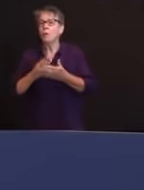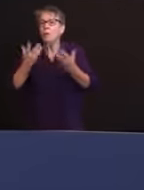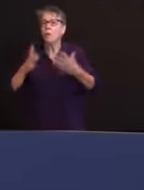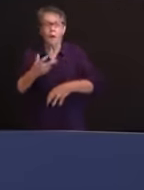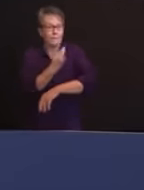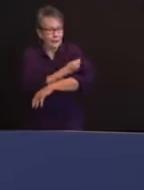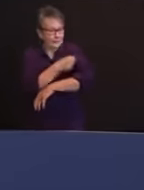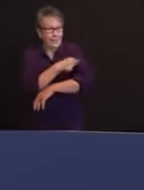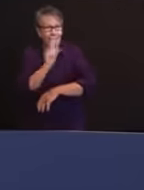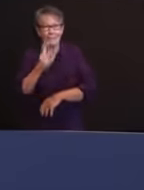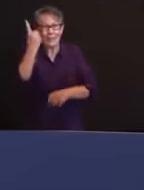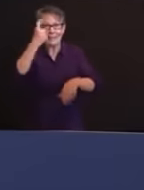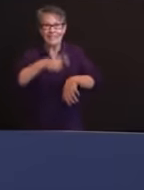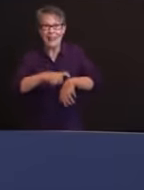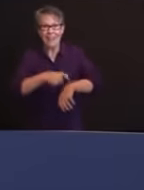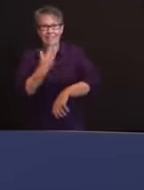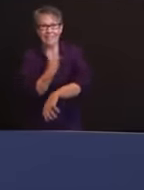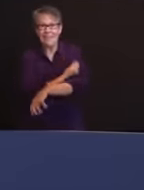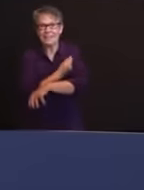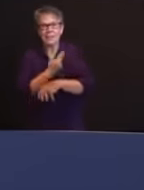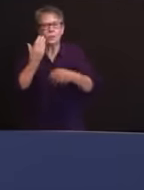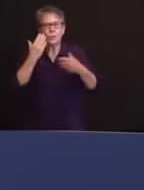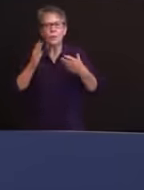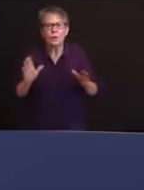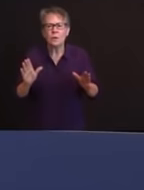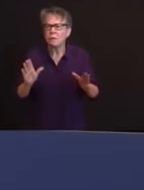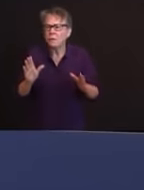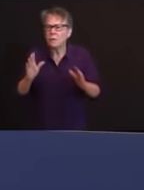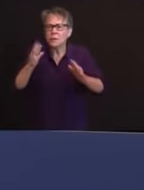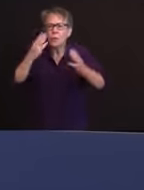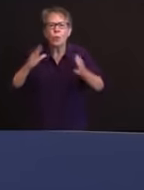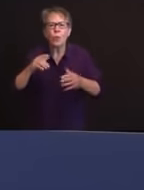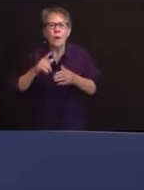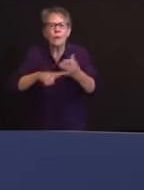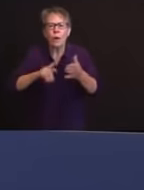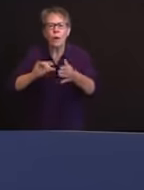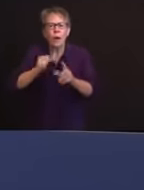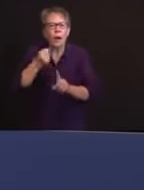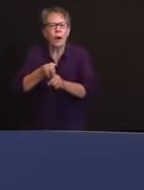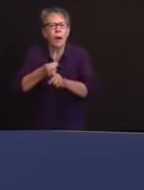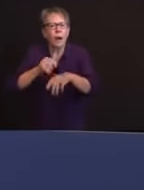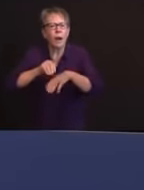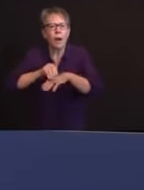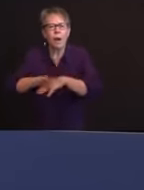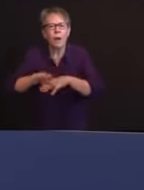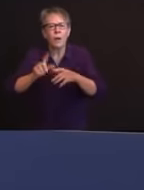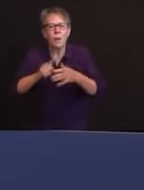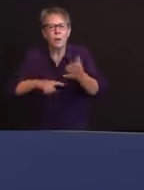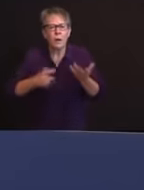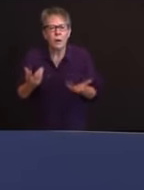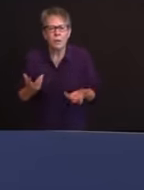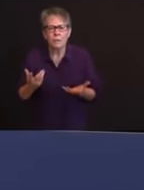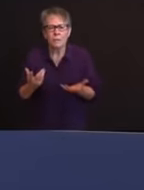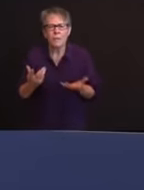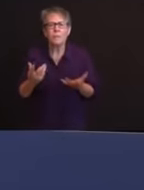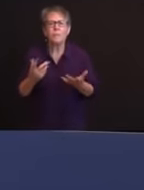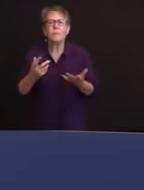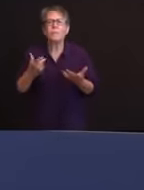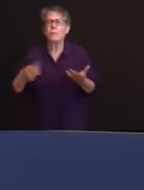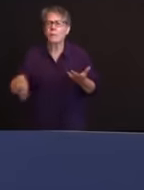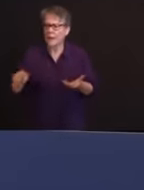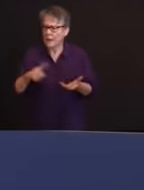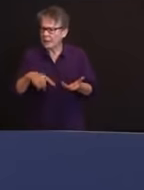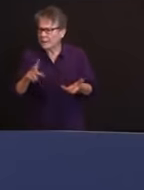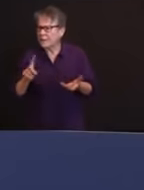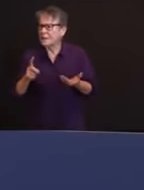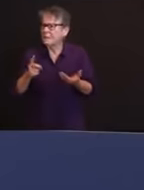there are potential side effects. Of those who said they would not take the vaccine, many said they would be more than willing to get the vaccine